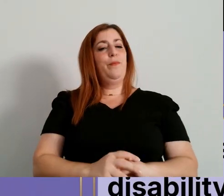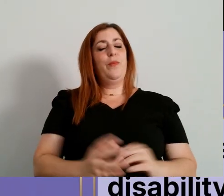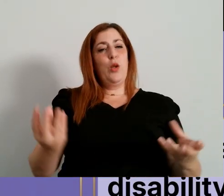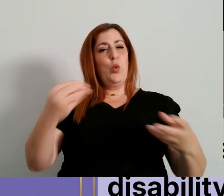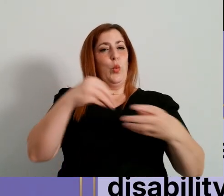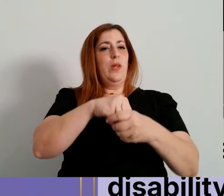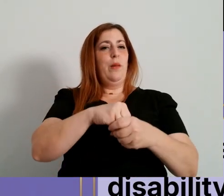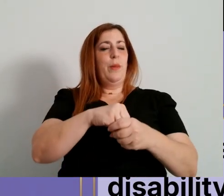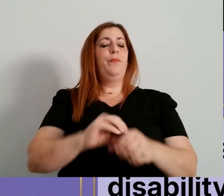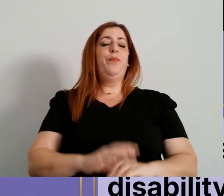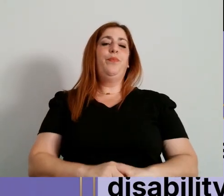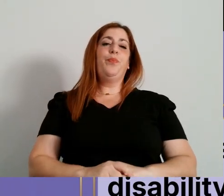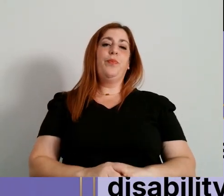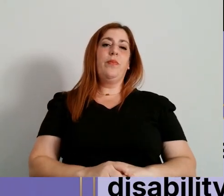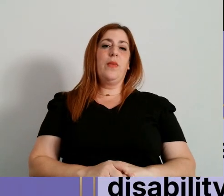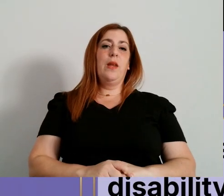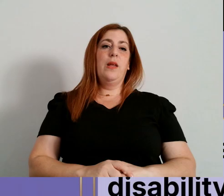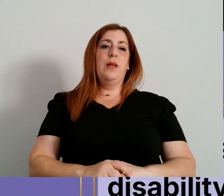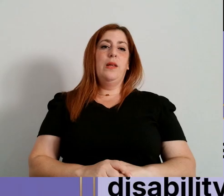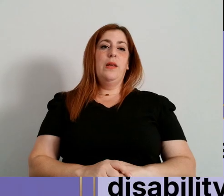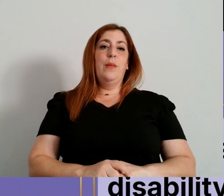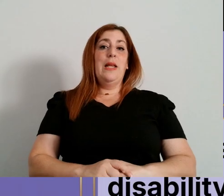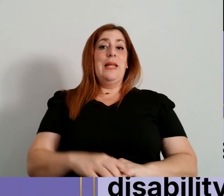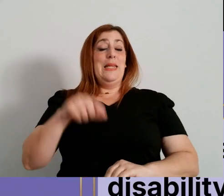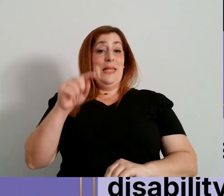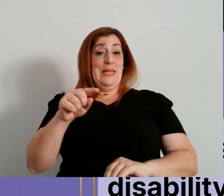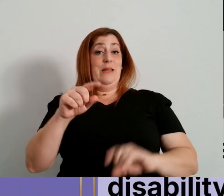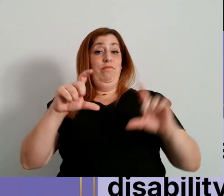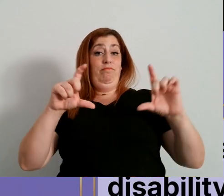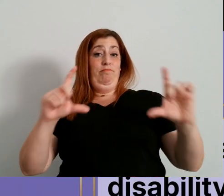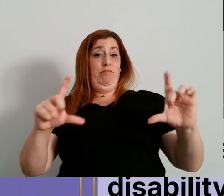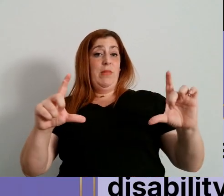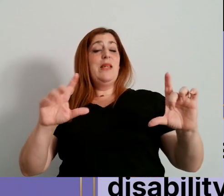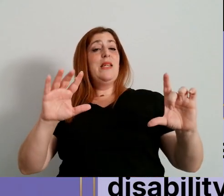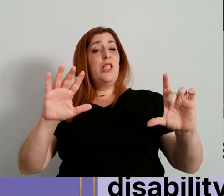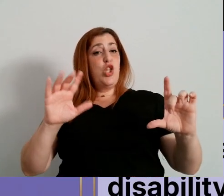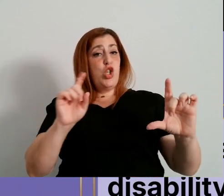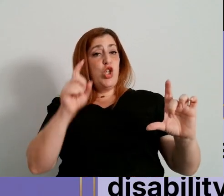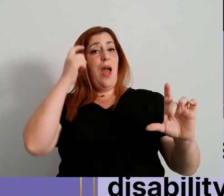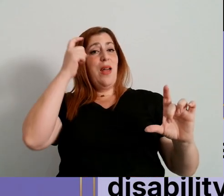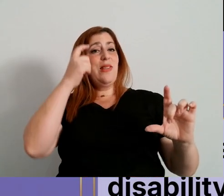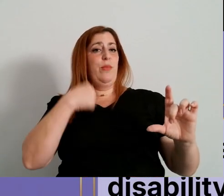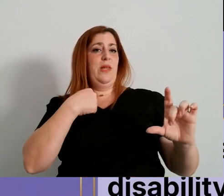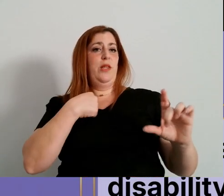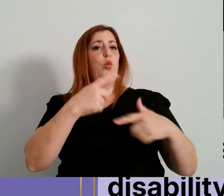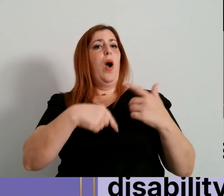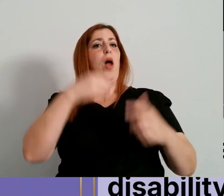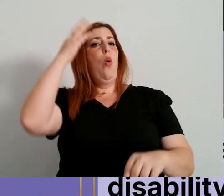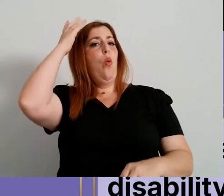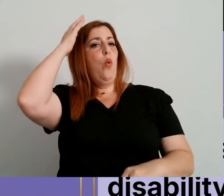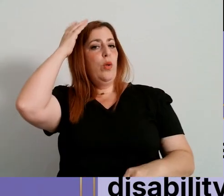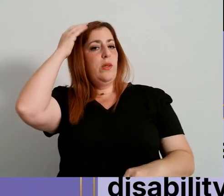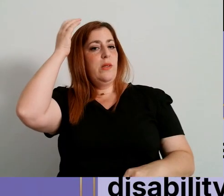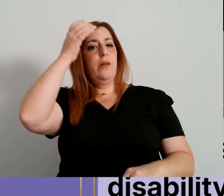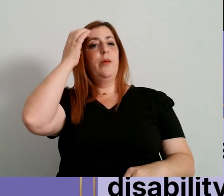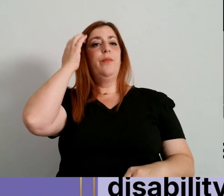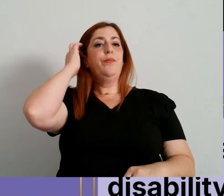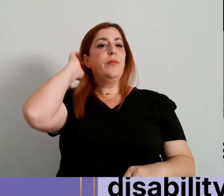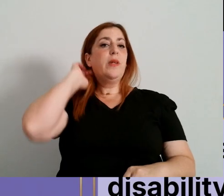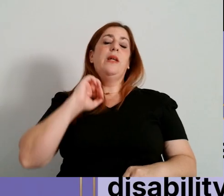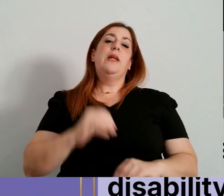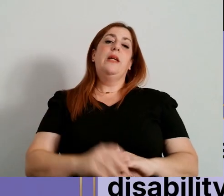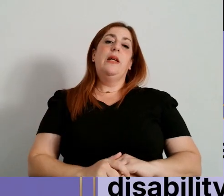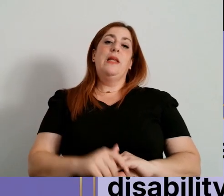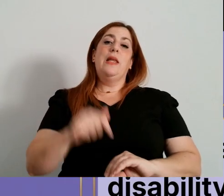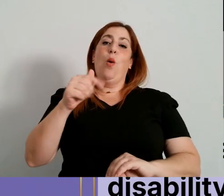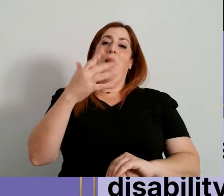chat. Now, this is the definition that I use for autism. So autism is a very neurotype and disability